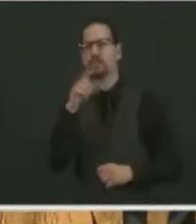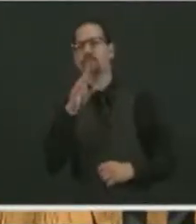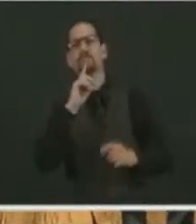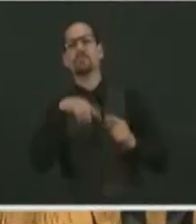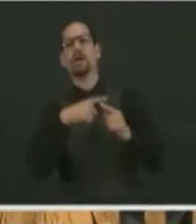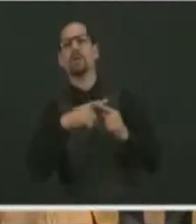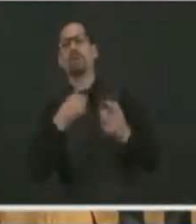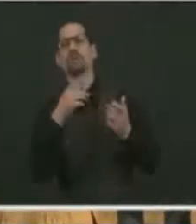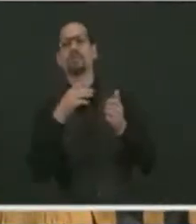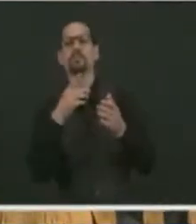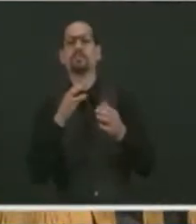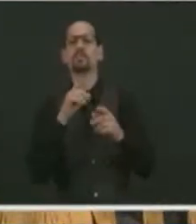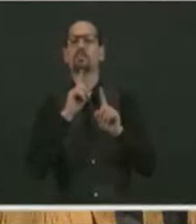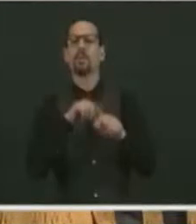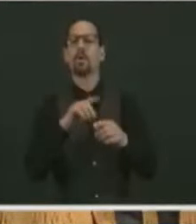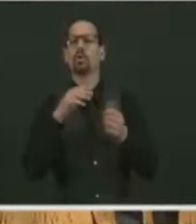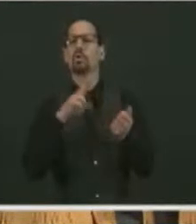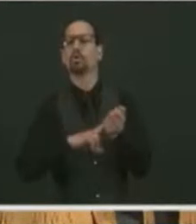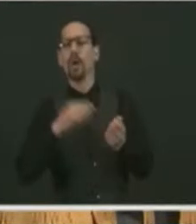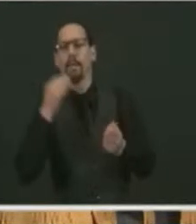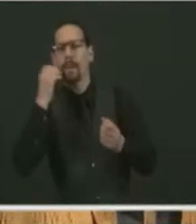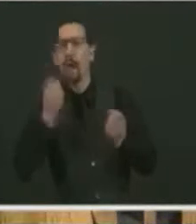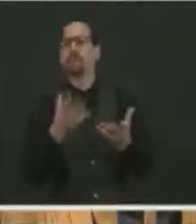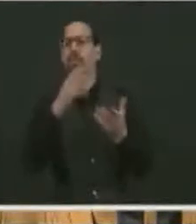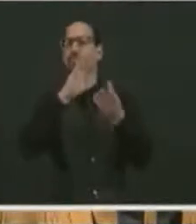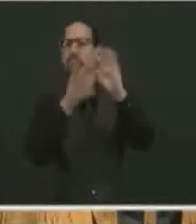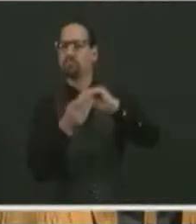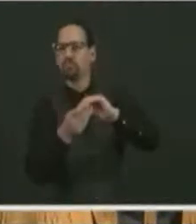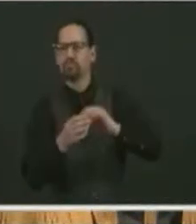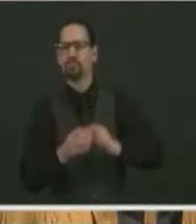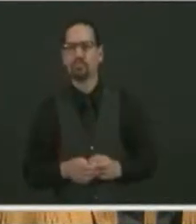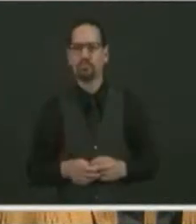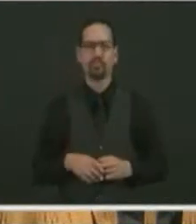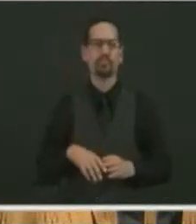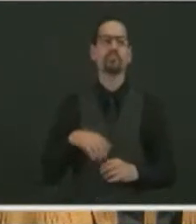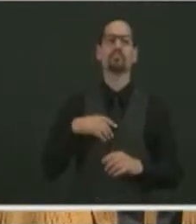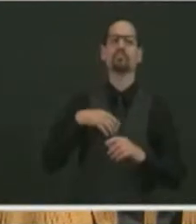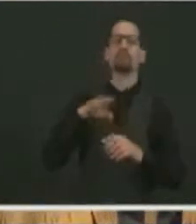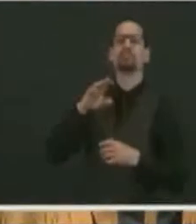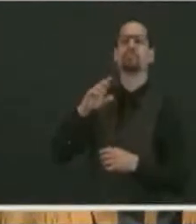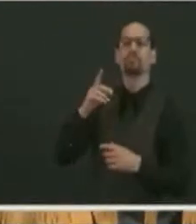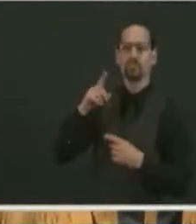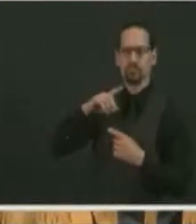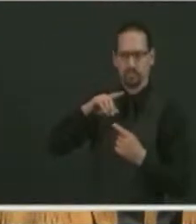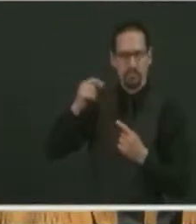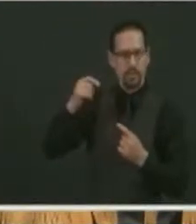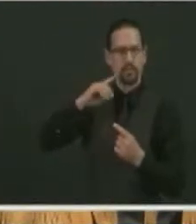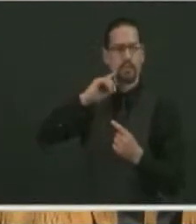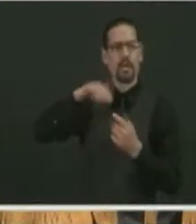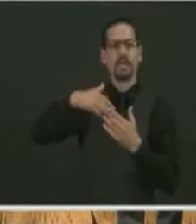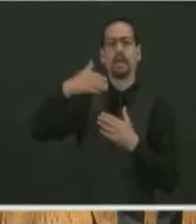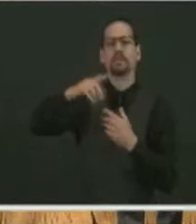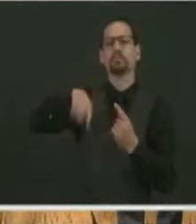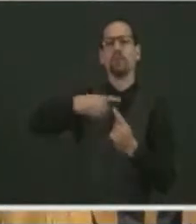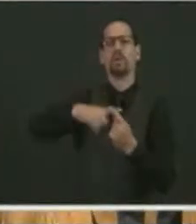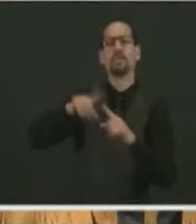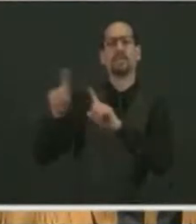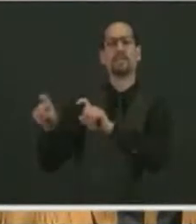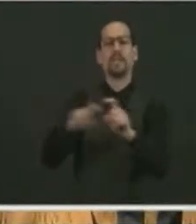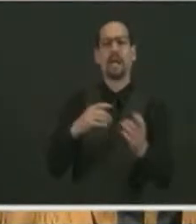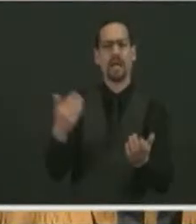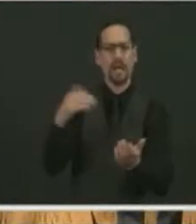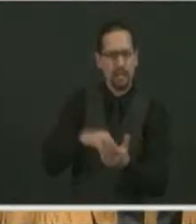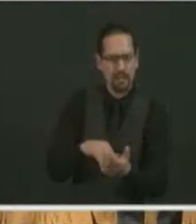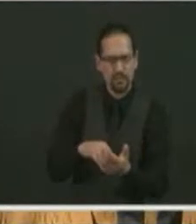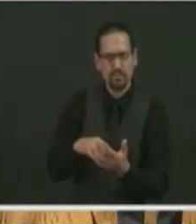also, has the now next round of testing all nursing home staff been completed? I think that was supposed to start a couple